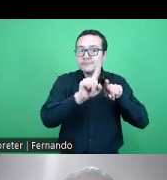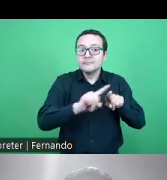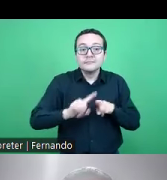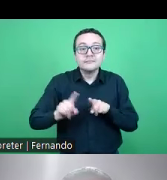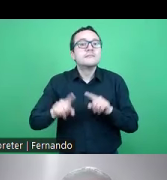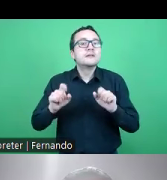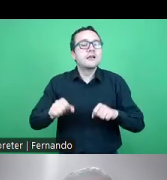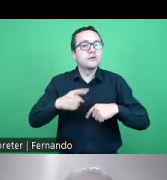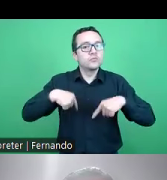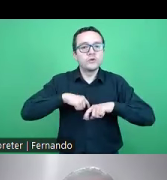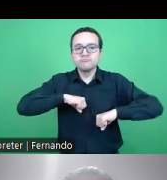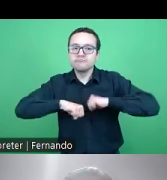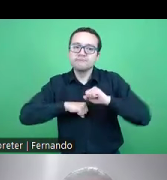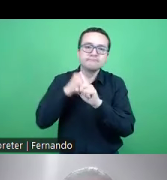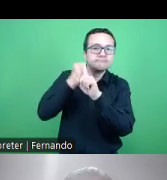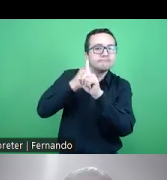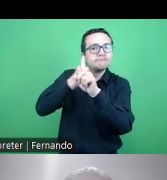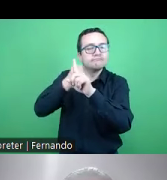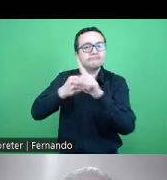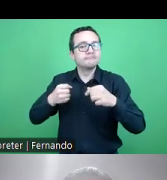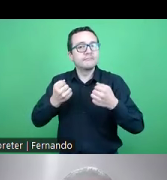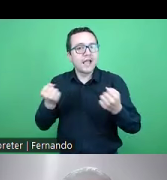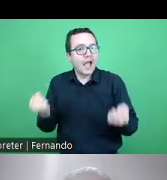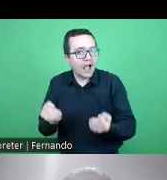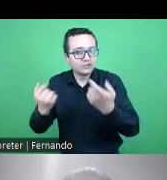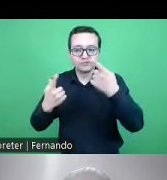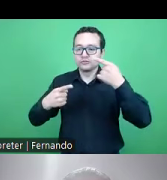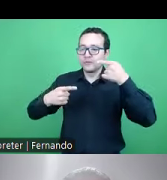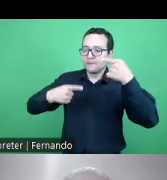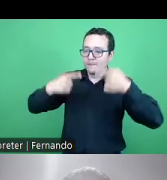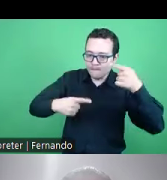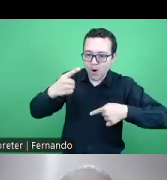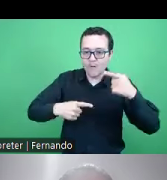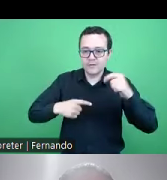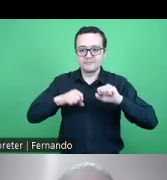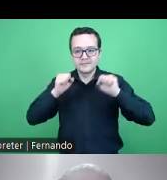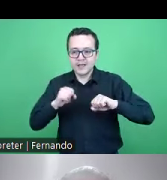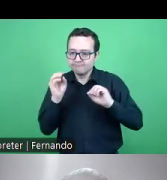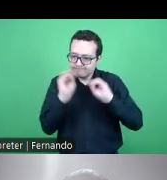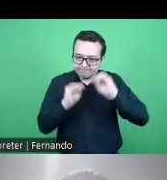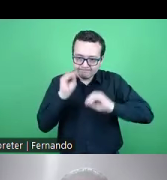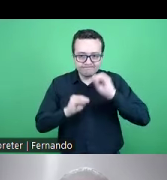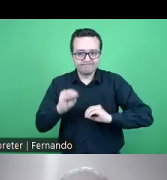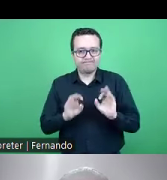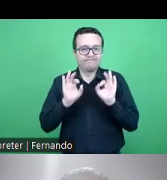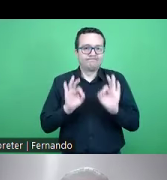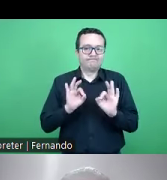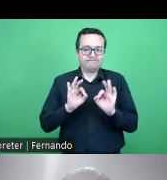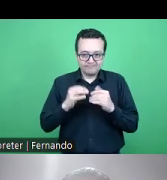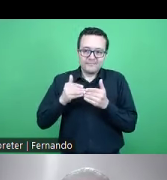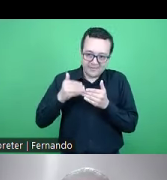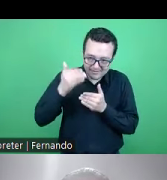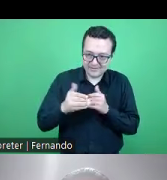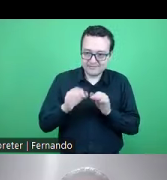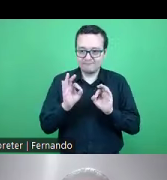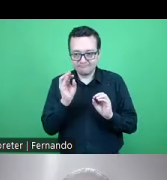disability inclusion better for all of us. Then next. Ya, Right. sebagai orang yang sudah kemudian As